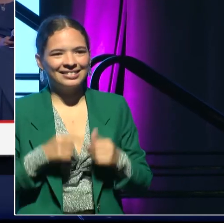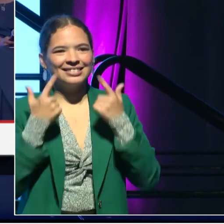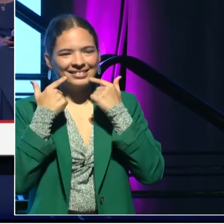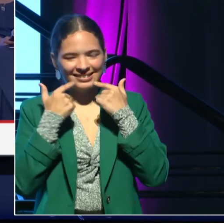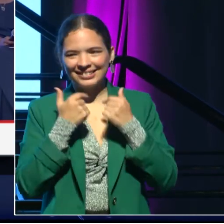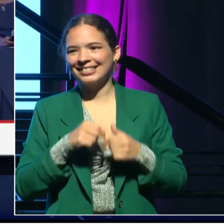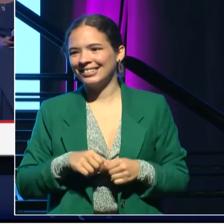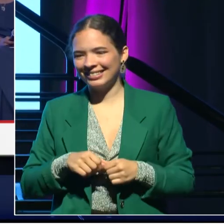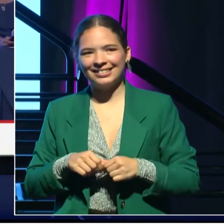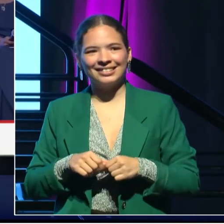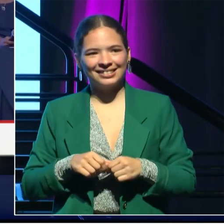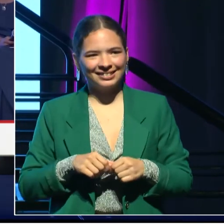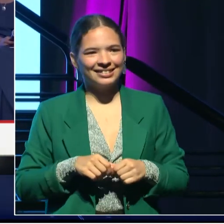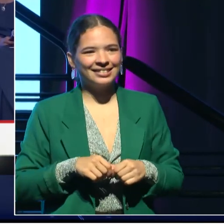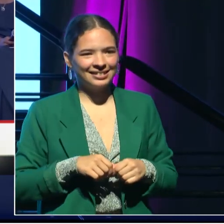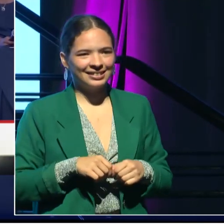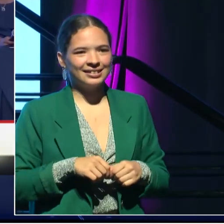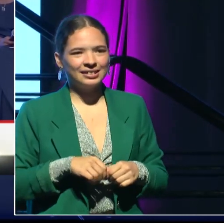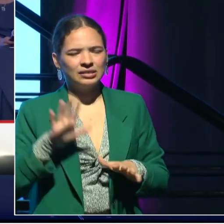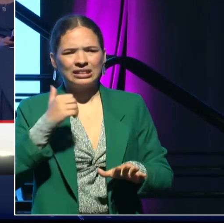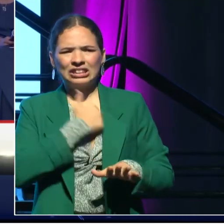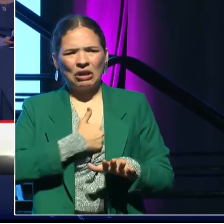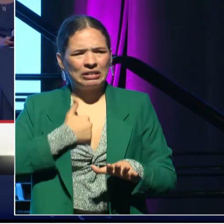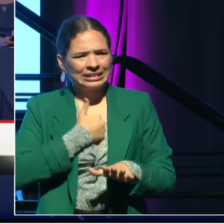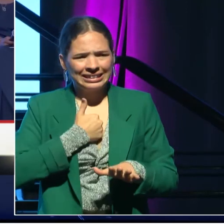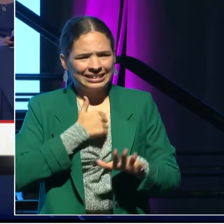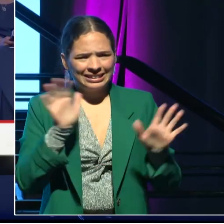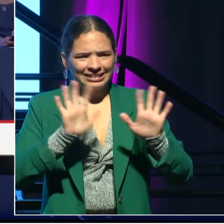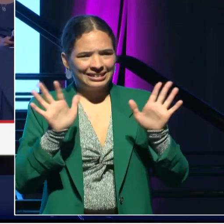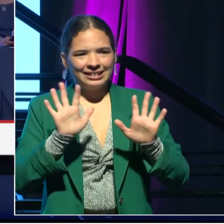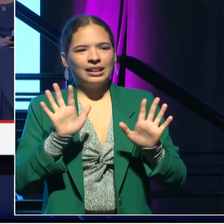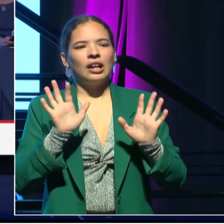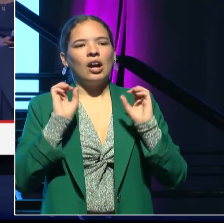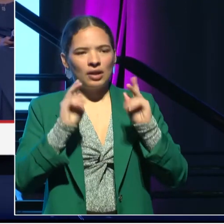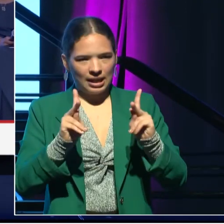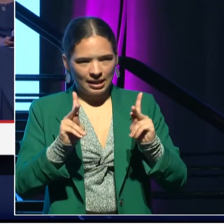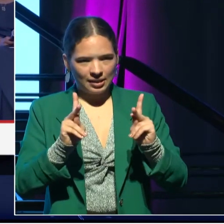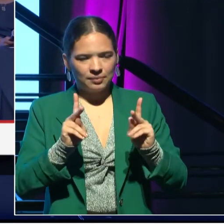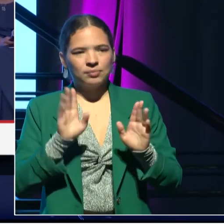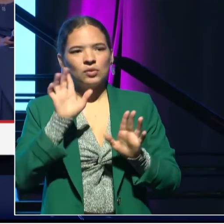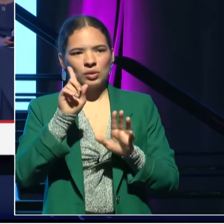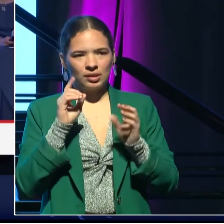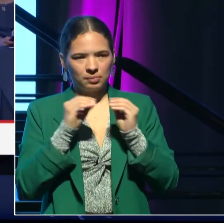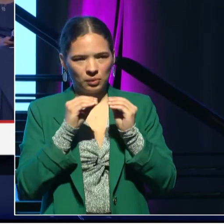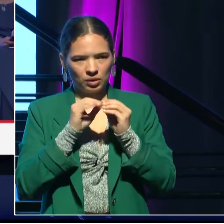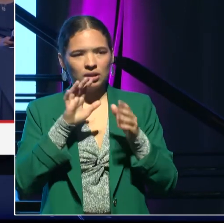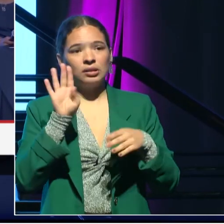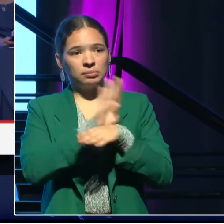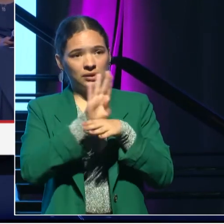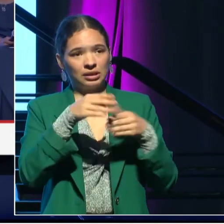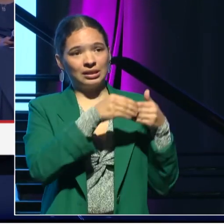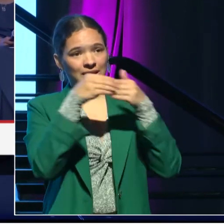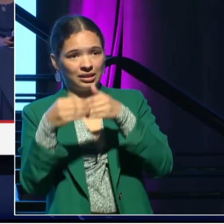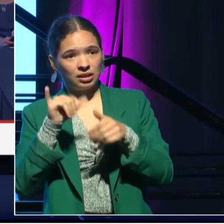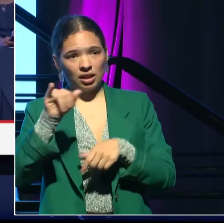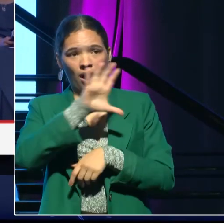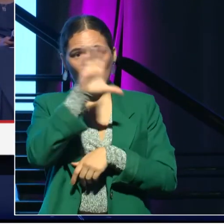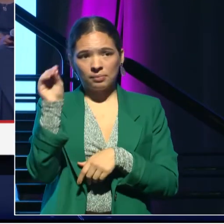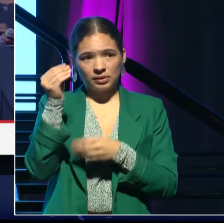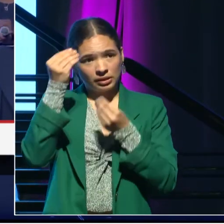Ma'am, I'm sorry, Mayor. We need more corporate leadership because these companies have the data.